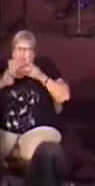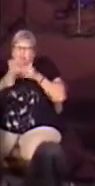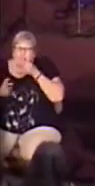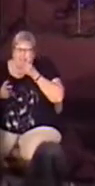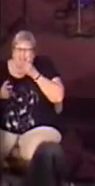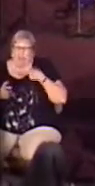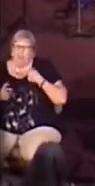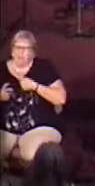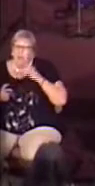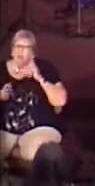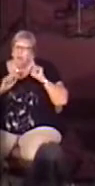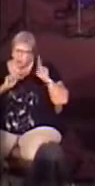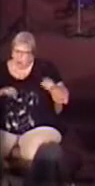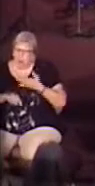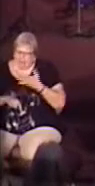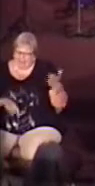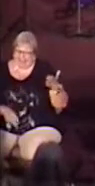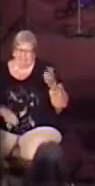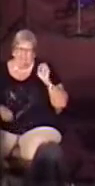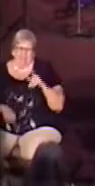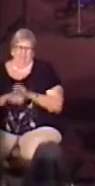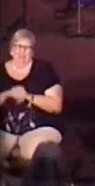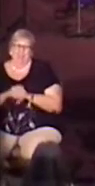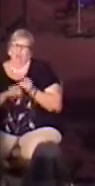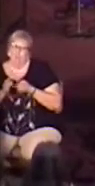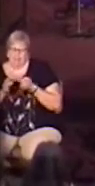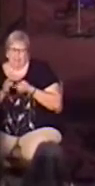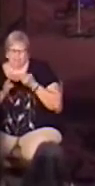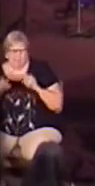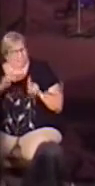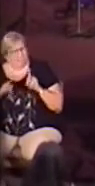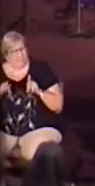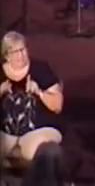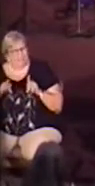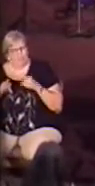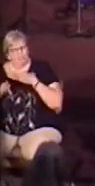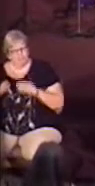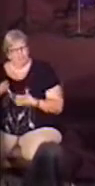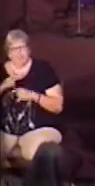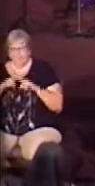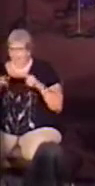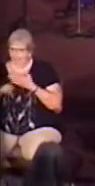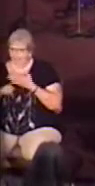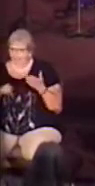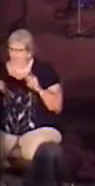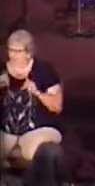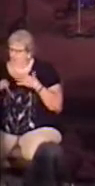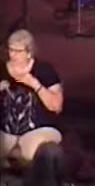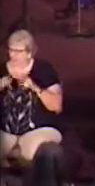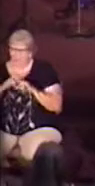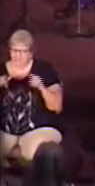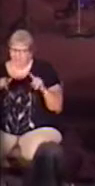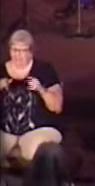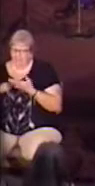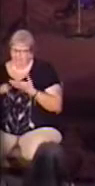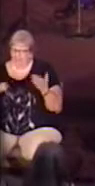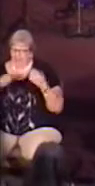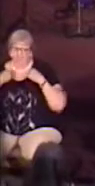eat and we will go there, right? And so sometimes, you know, people do crave different things. People like different things.